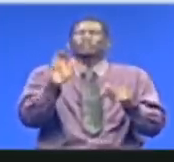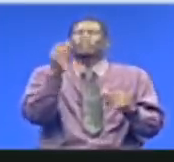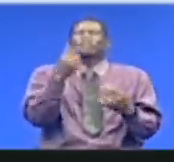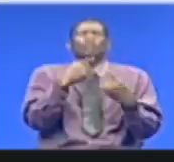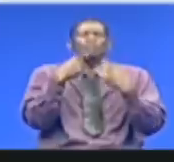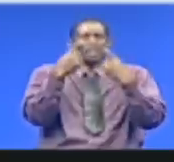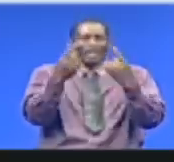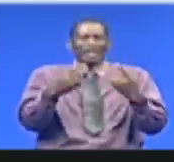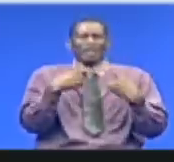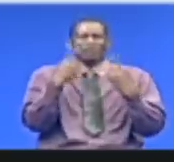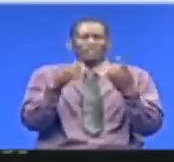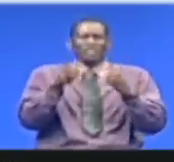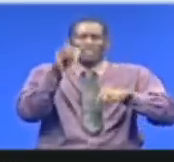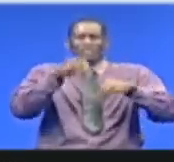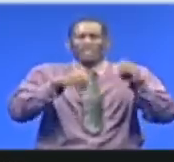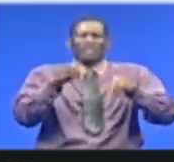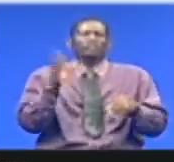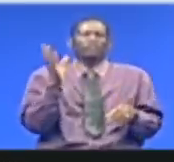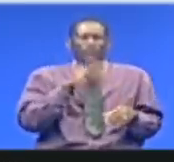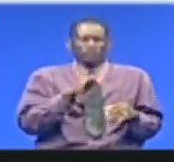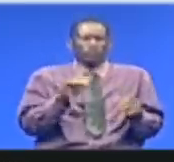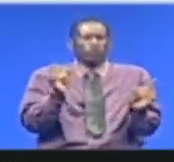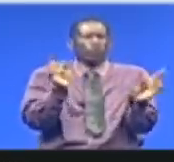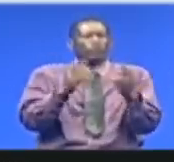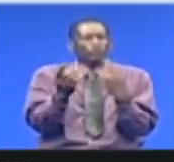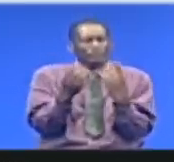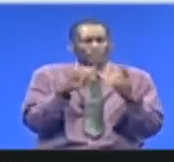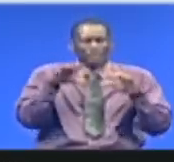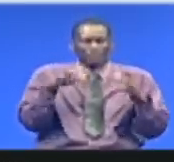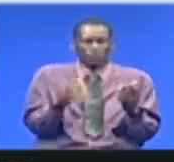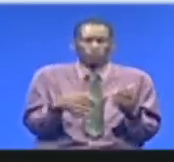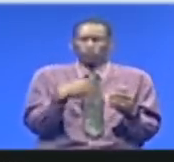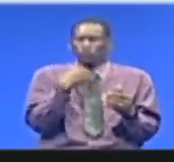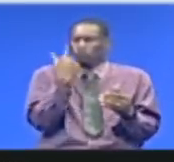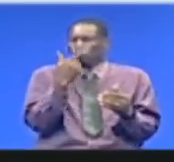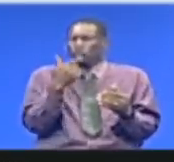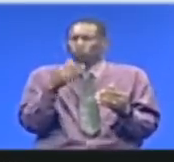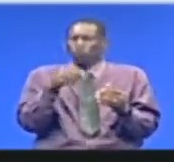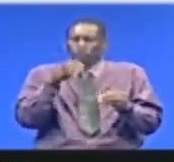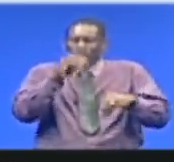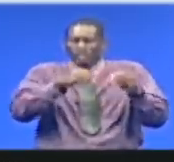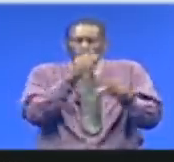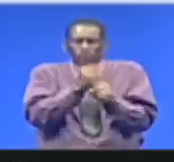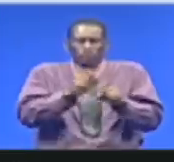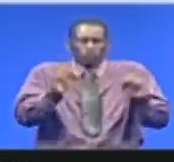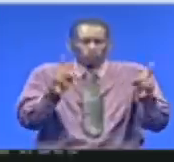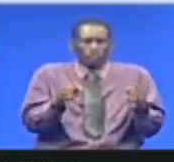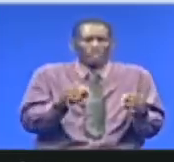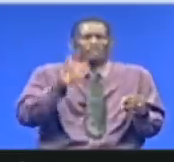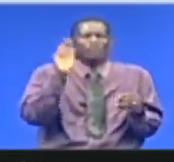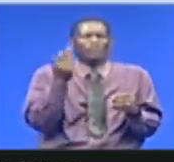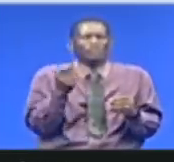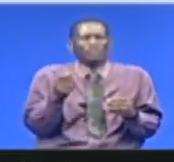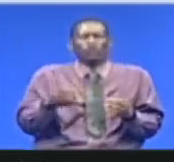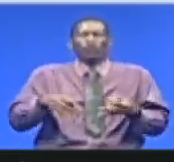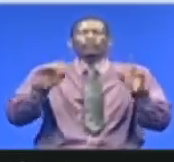that elections is over. We are no longer debating about was elections done or not, is the president legitimate or